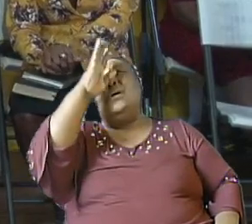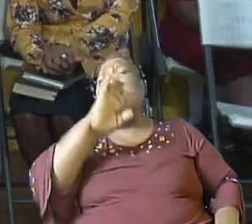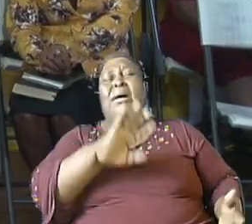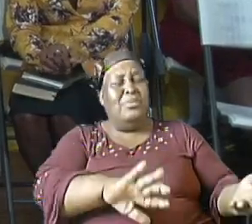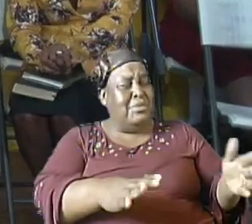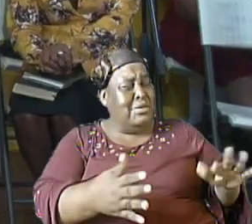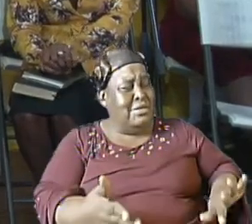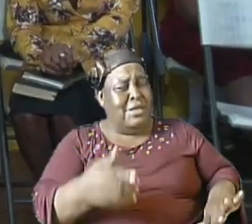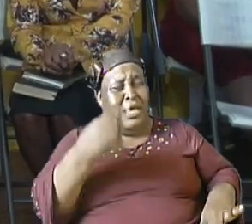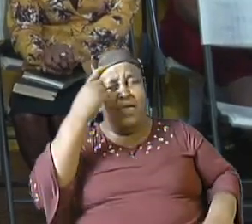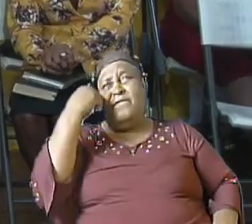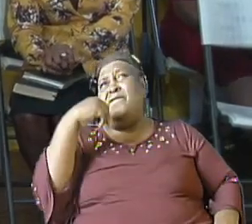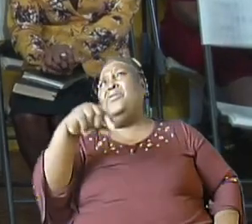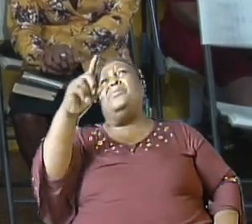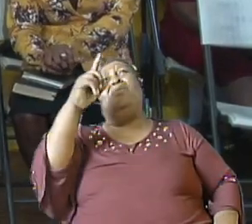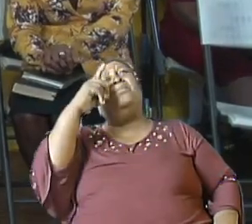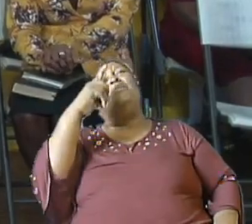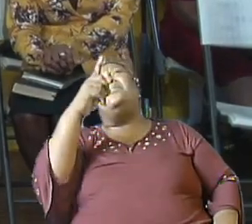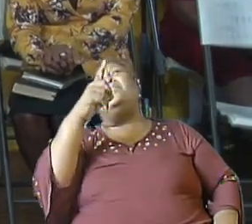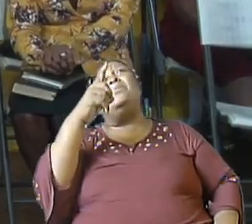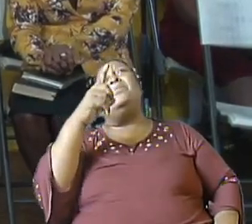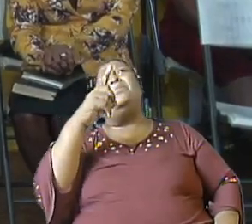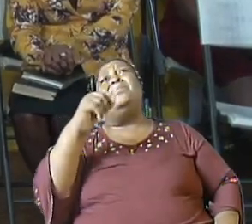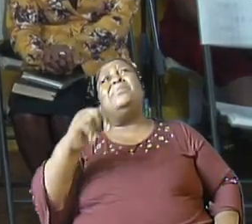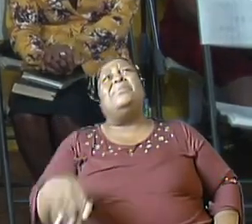God, I would even die for you, maybe.